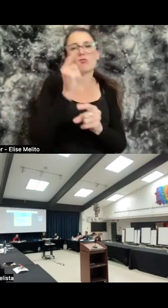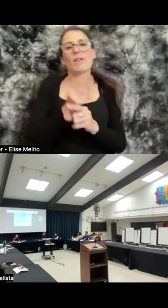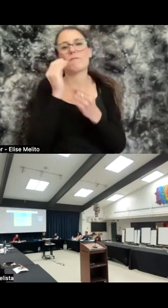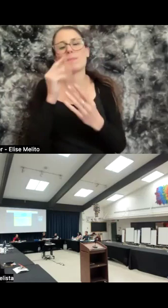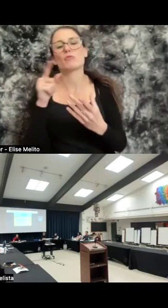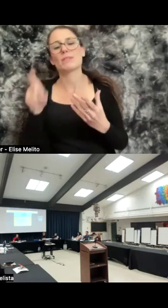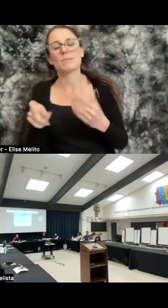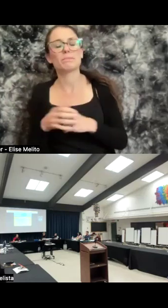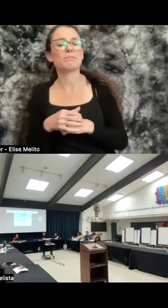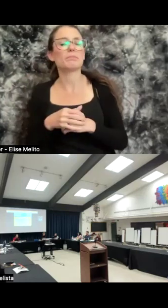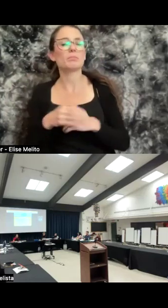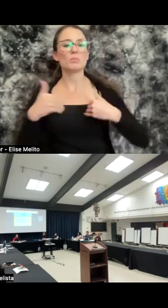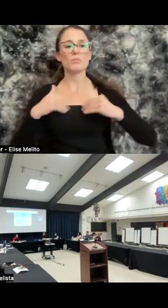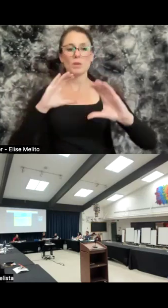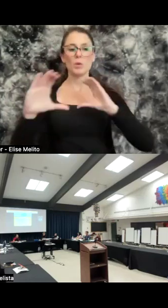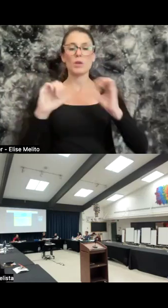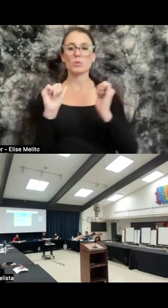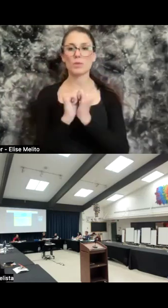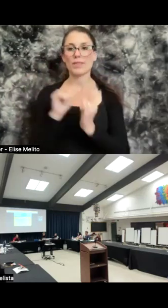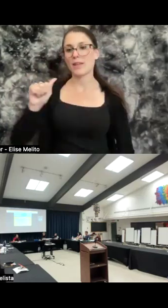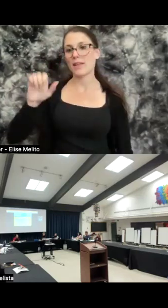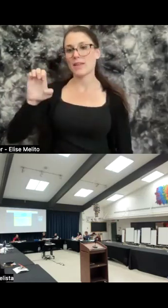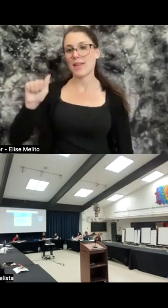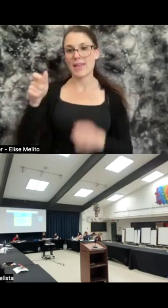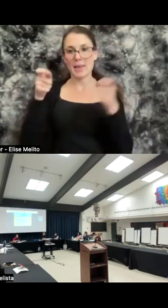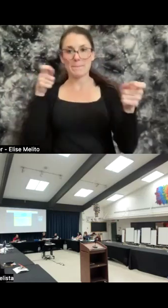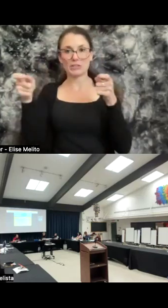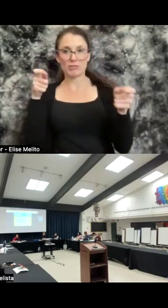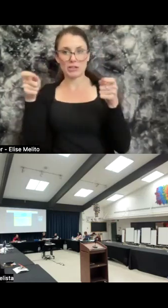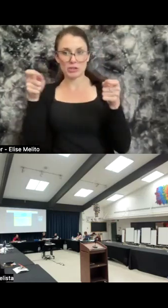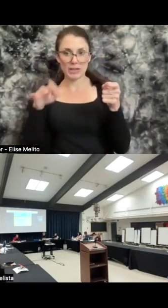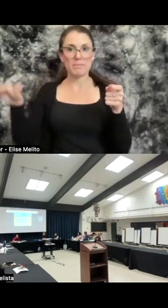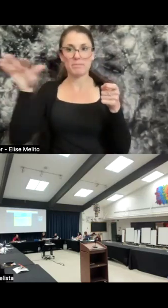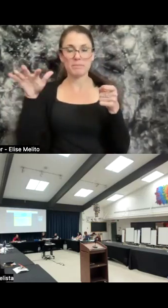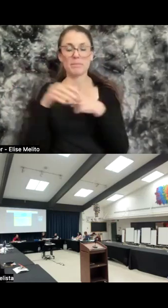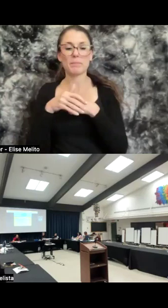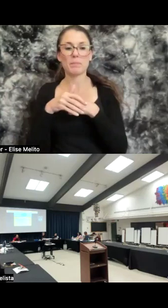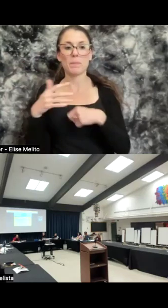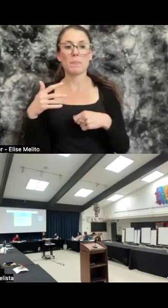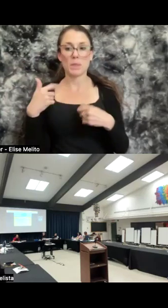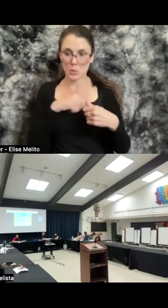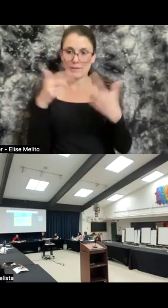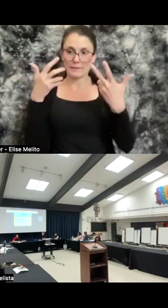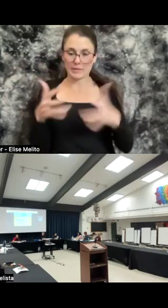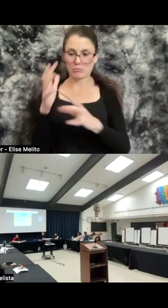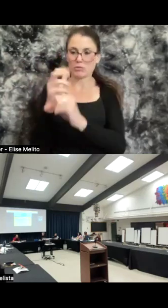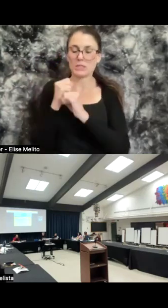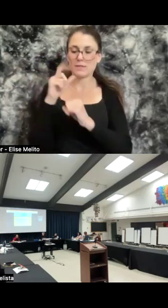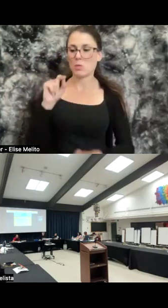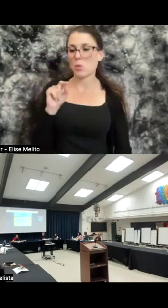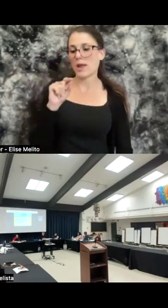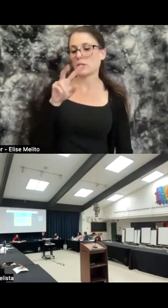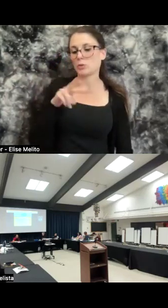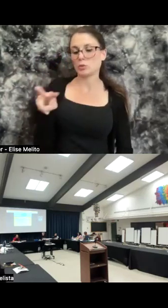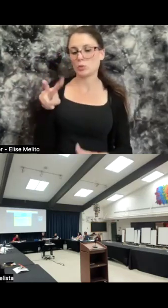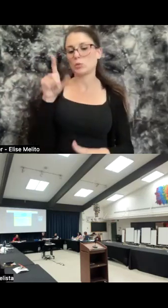There was communication with AEA administration, and we received the 22-23 Title I